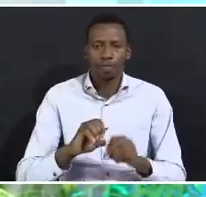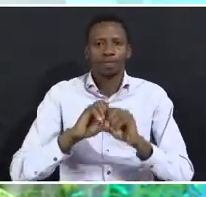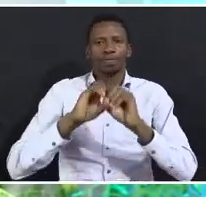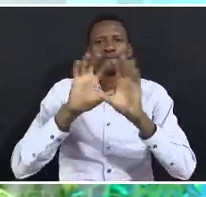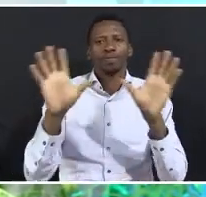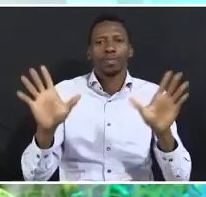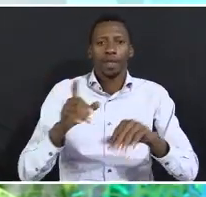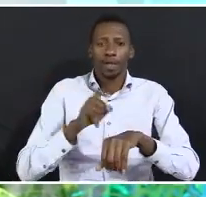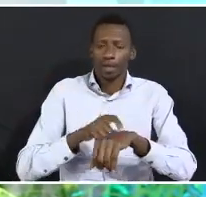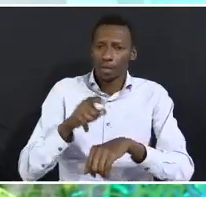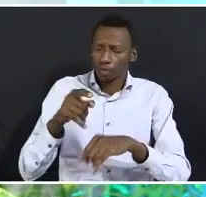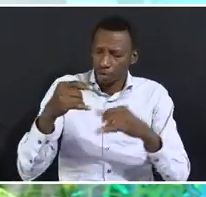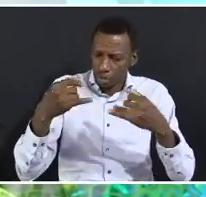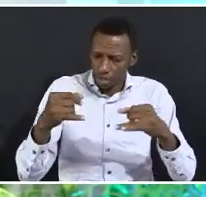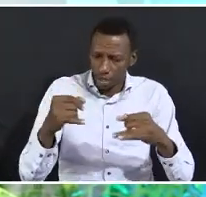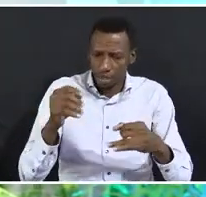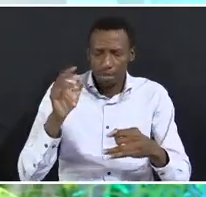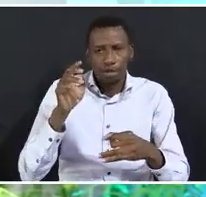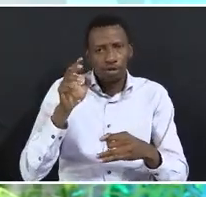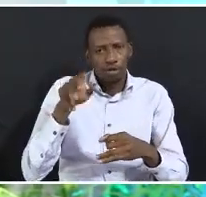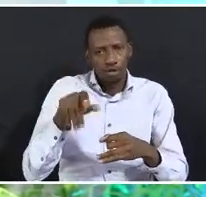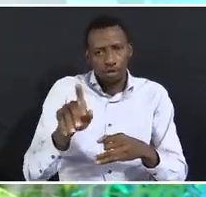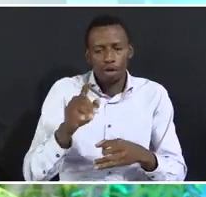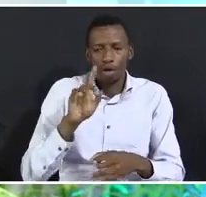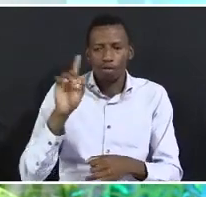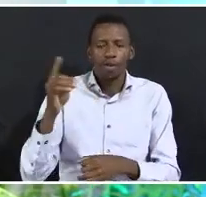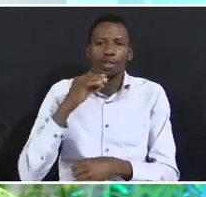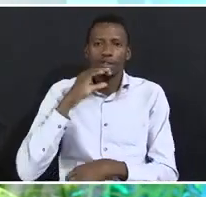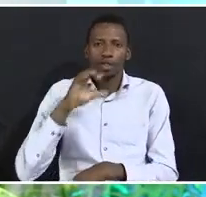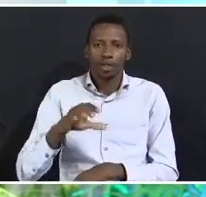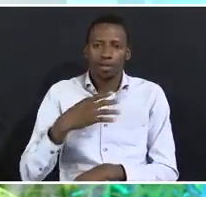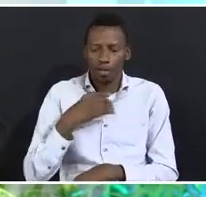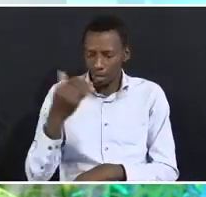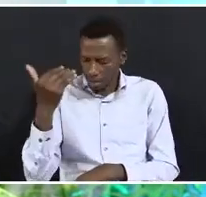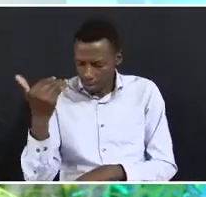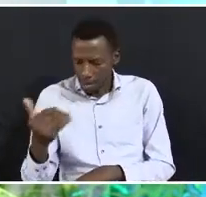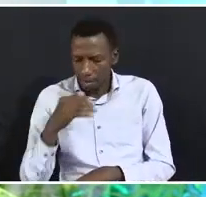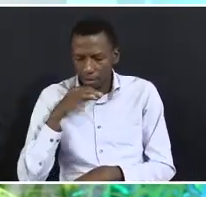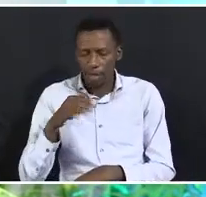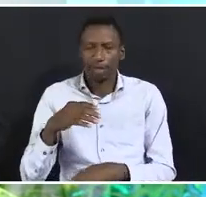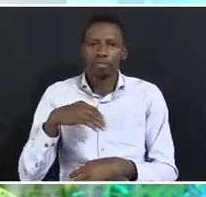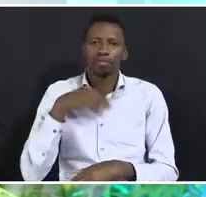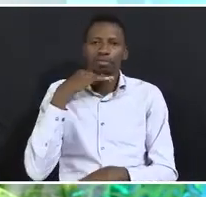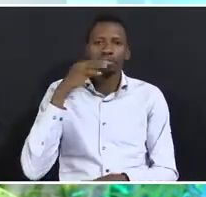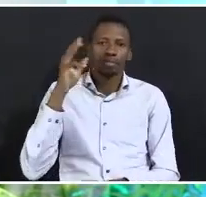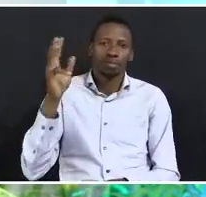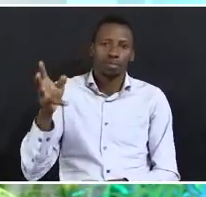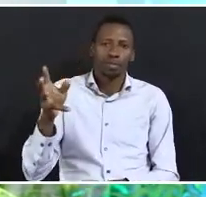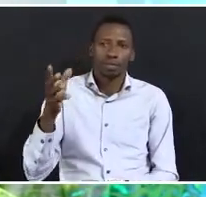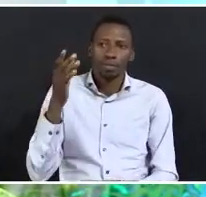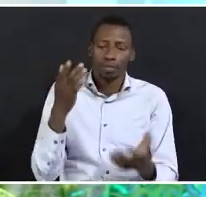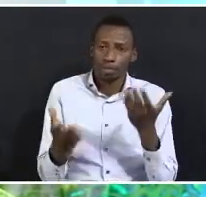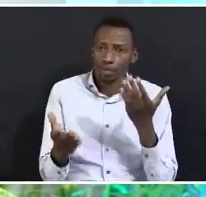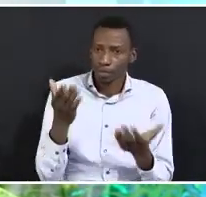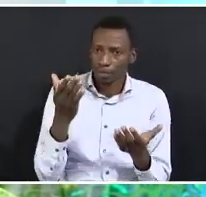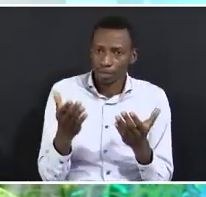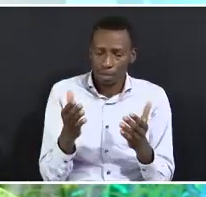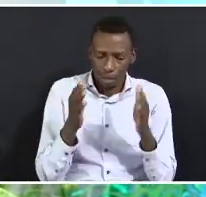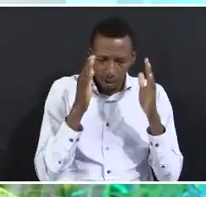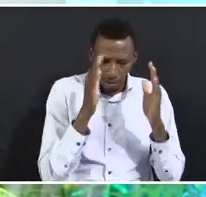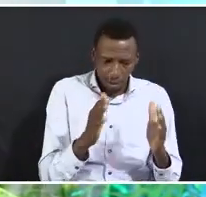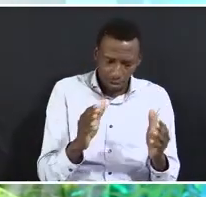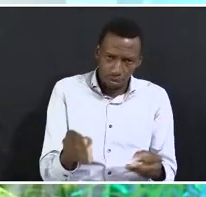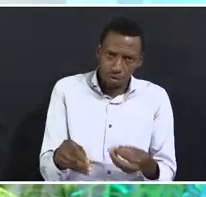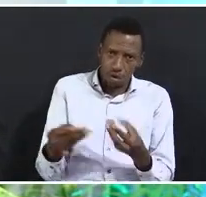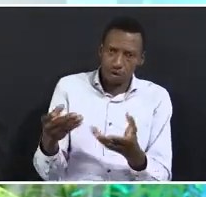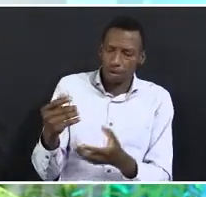that the moment you do that, you will lose your first son and the youngest son. Maybe someone offered him money